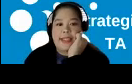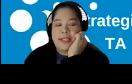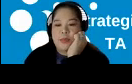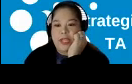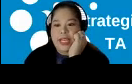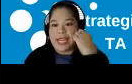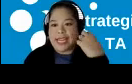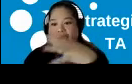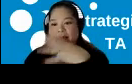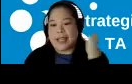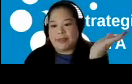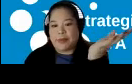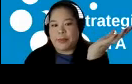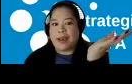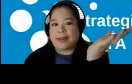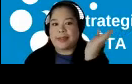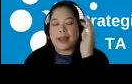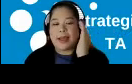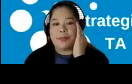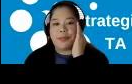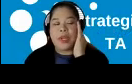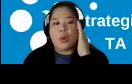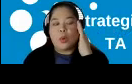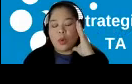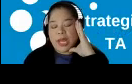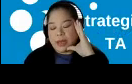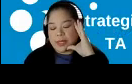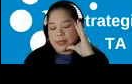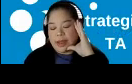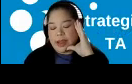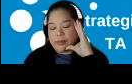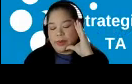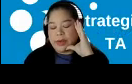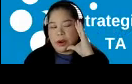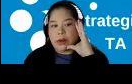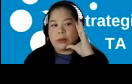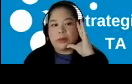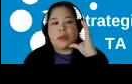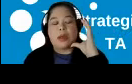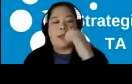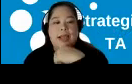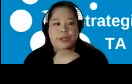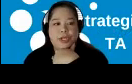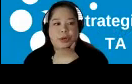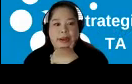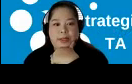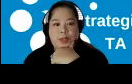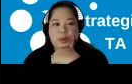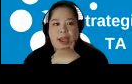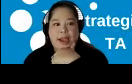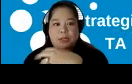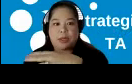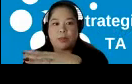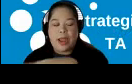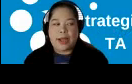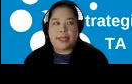Yeah, it's like really thinking outside of the box. I read an article last year about a school